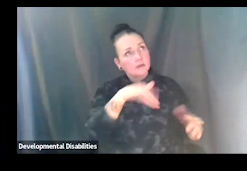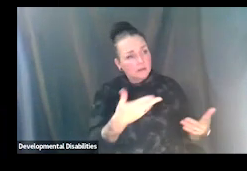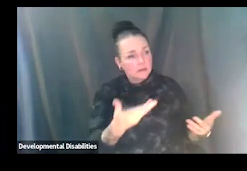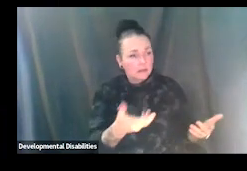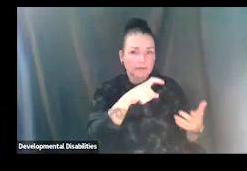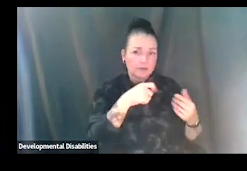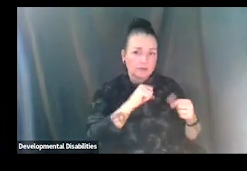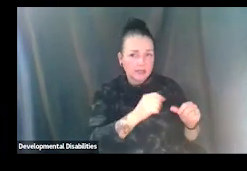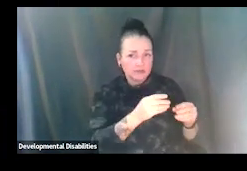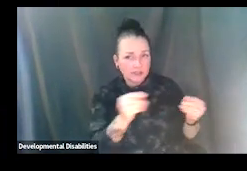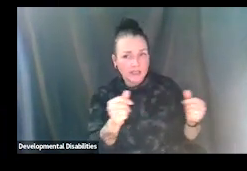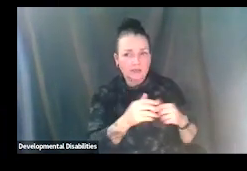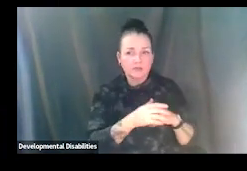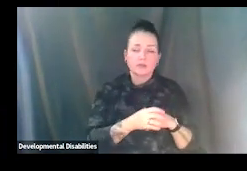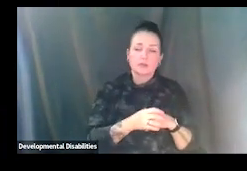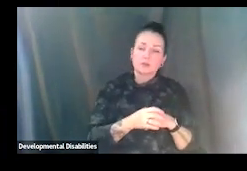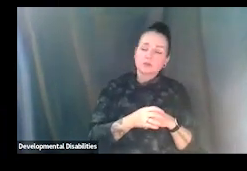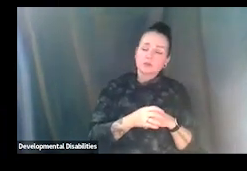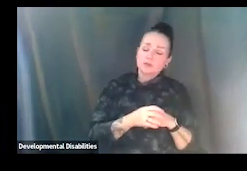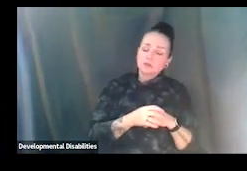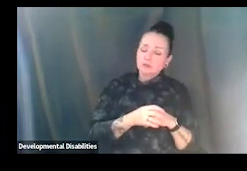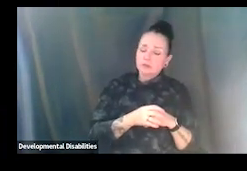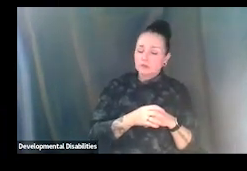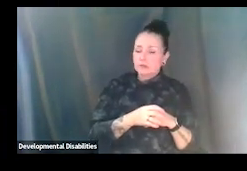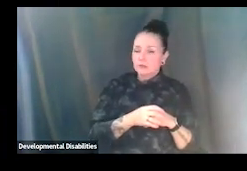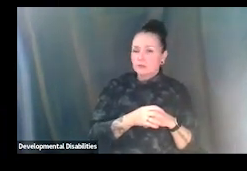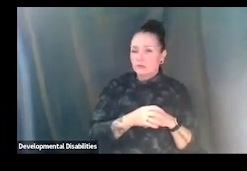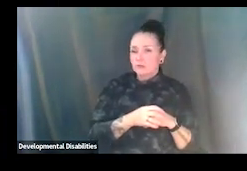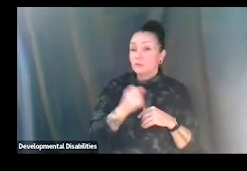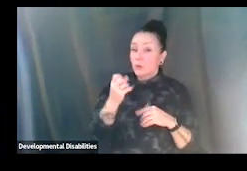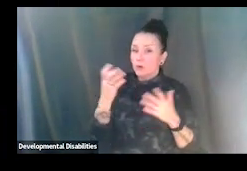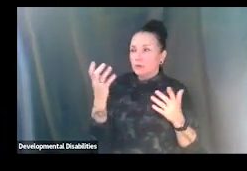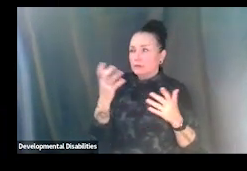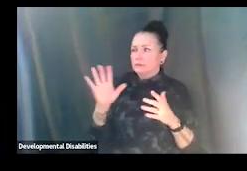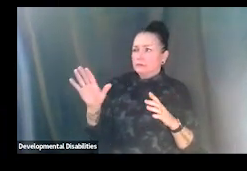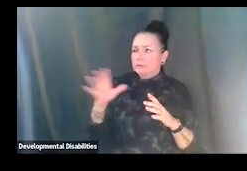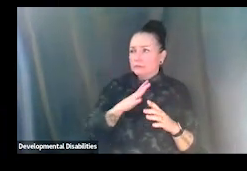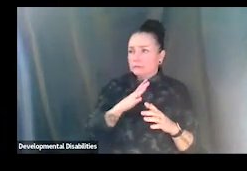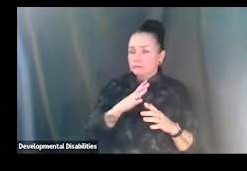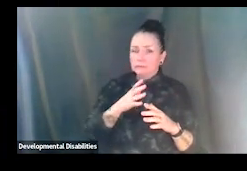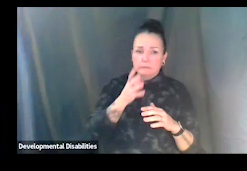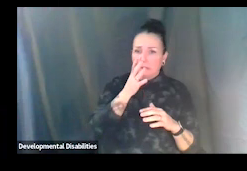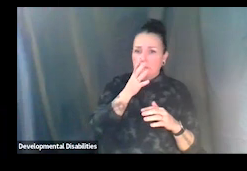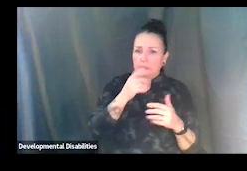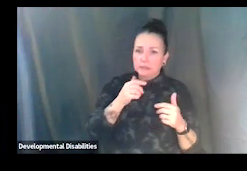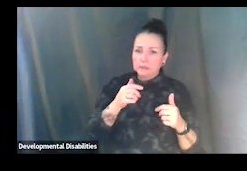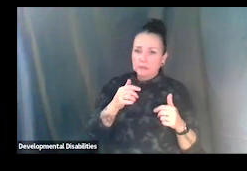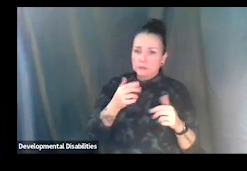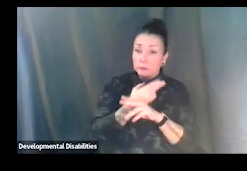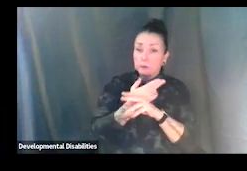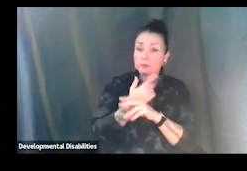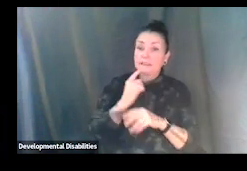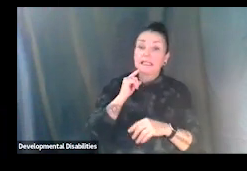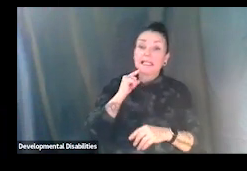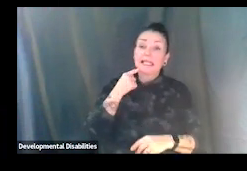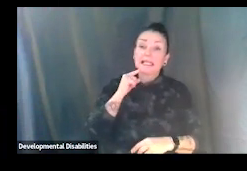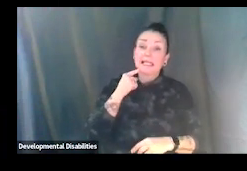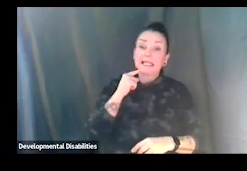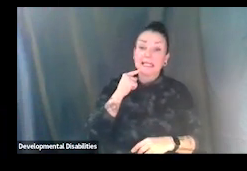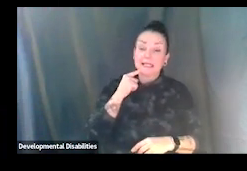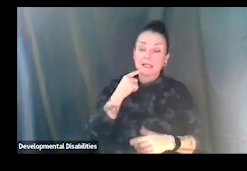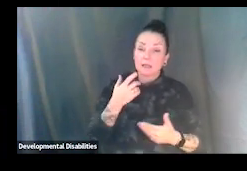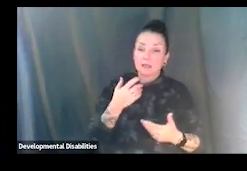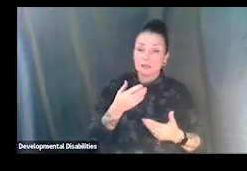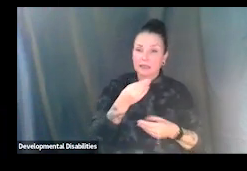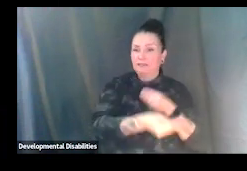quickly, and I'm not saying at a cognitive level, but he learned pretty quickly that if he wanted something like that, all he had to do was yell and scream. And I think that's where medicine might help with impulse control, but it